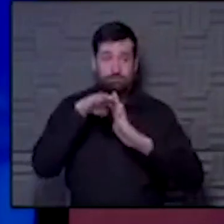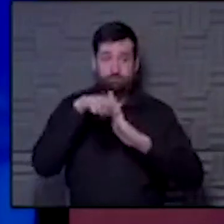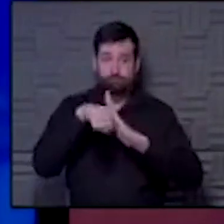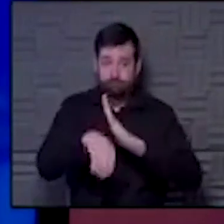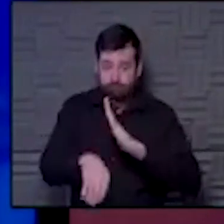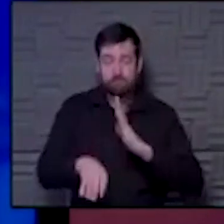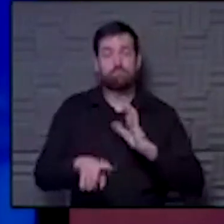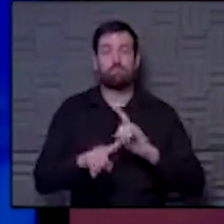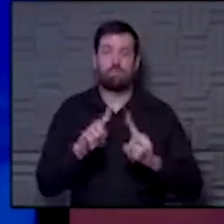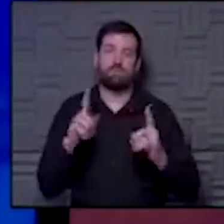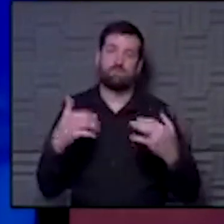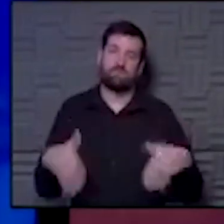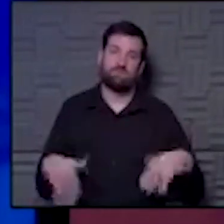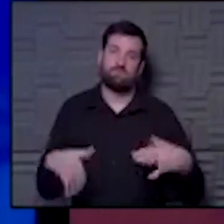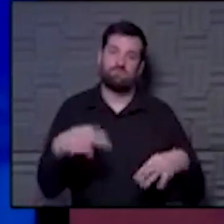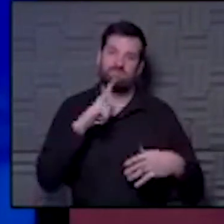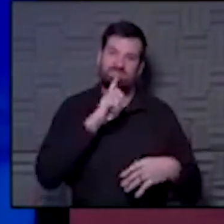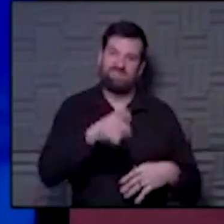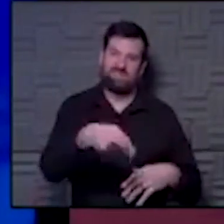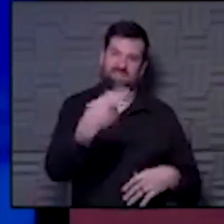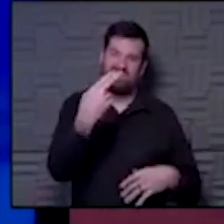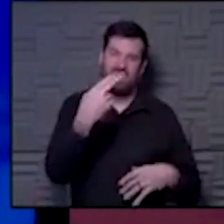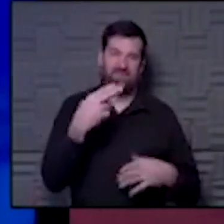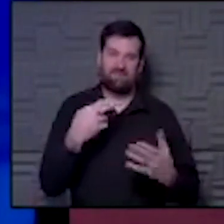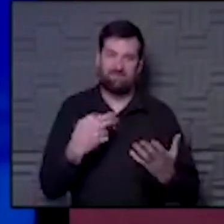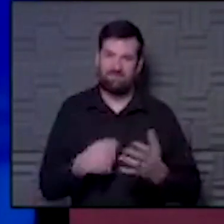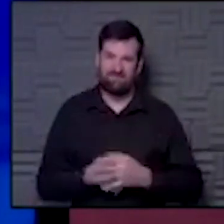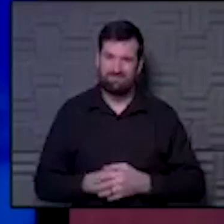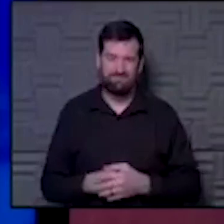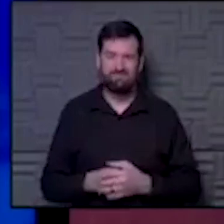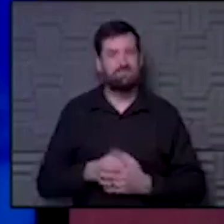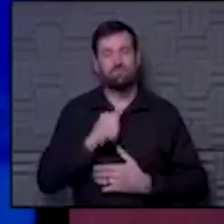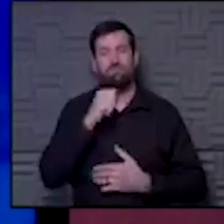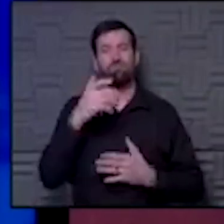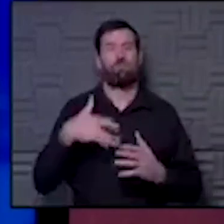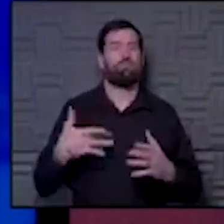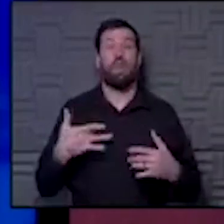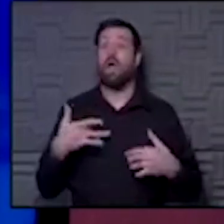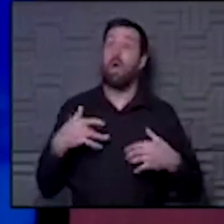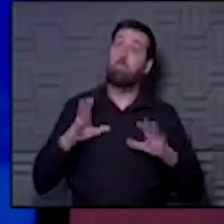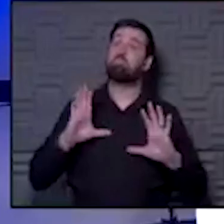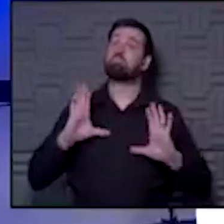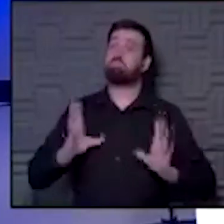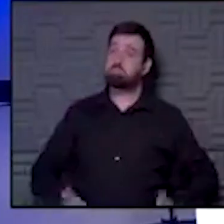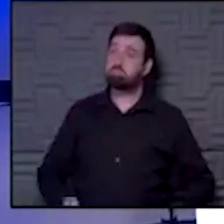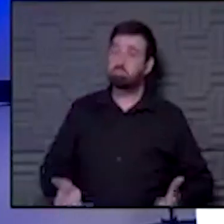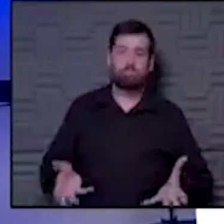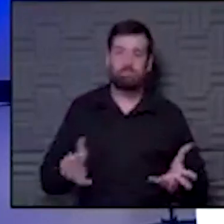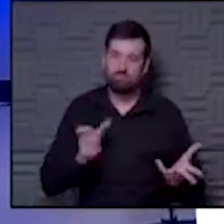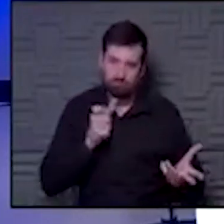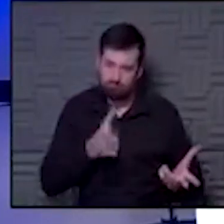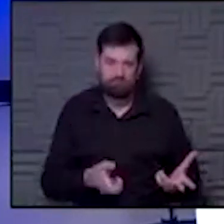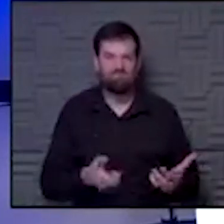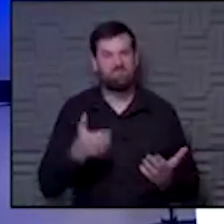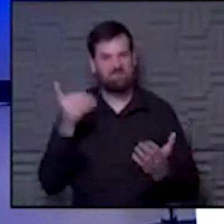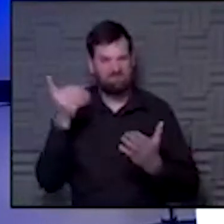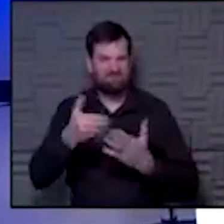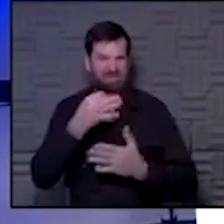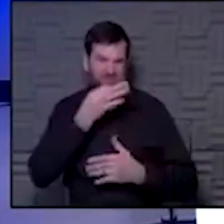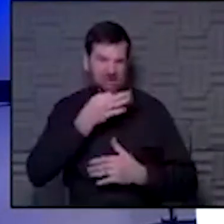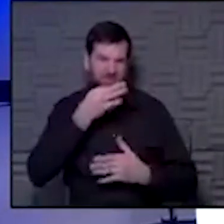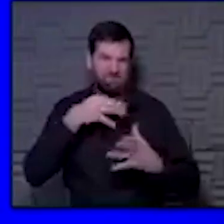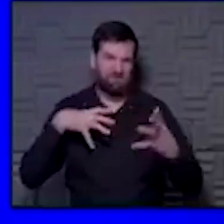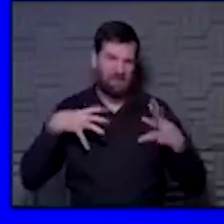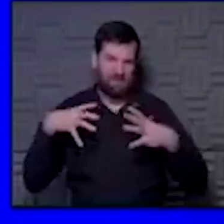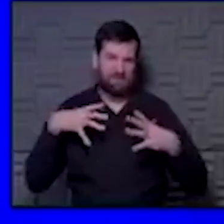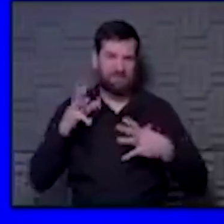really, really high. So let's not get too cocky about where we are. No, folks, I think we still, especially really as we're coming to the holidays. Yeah. People